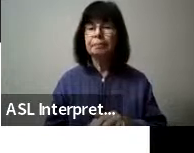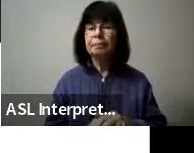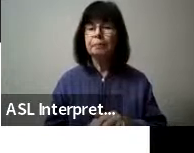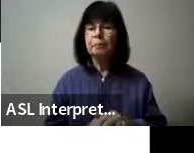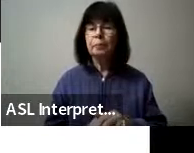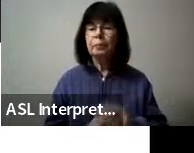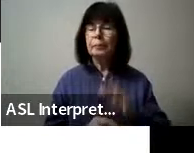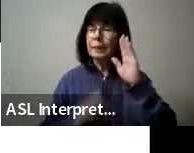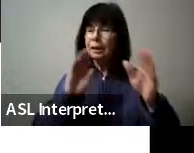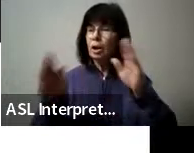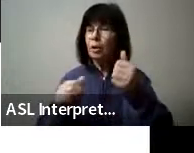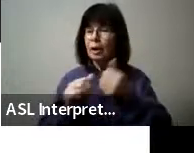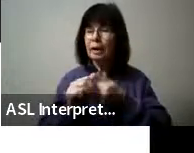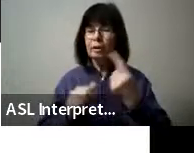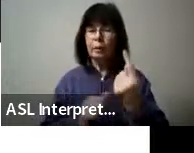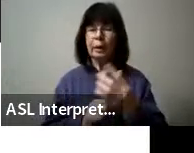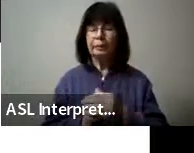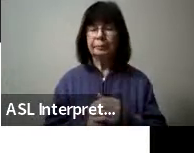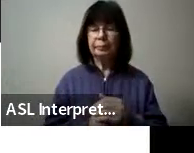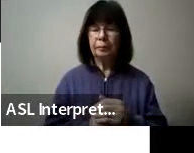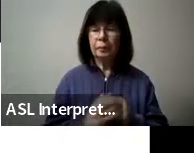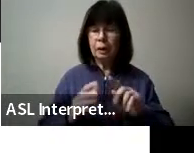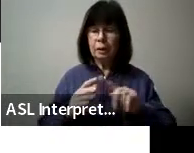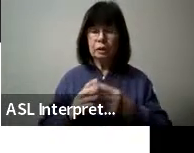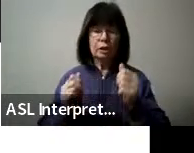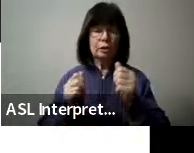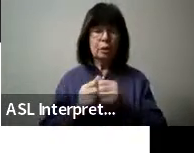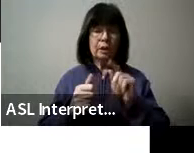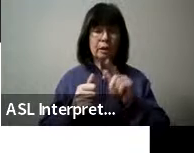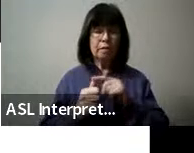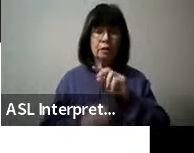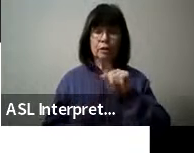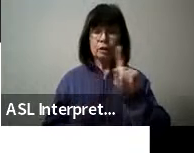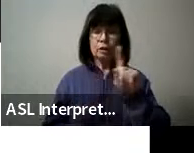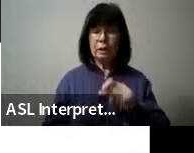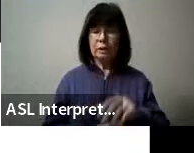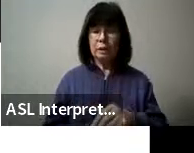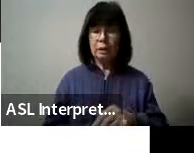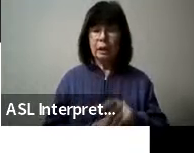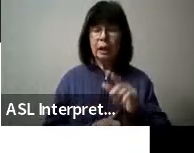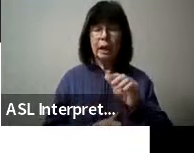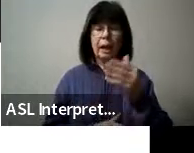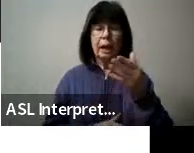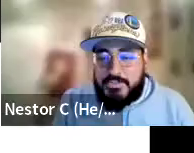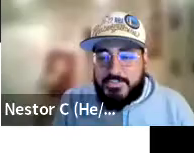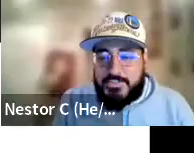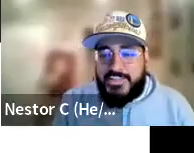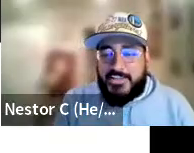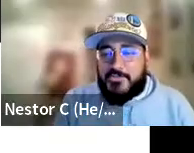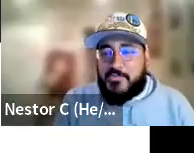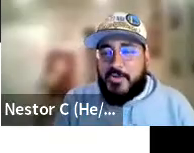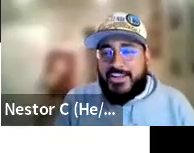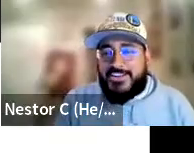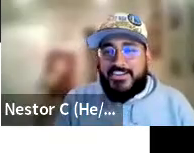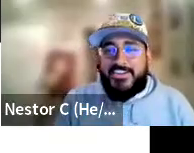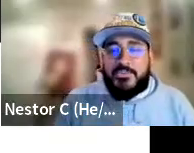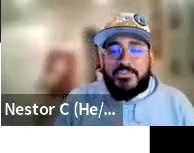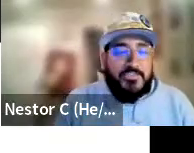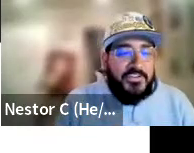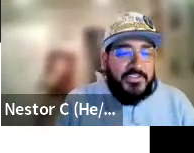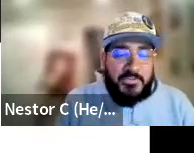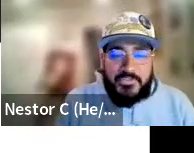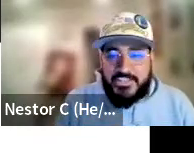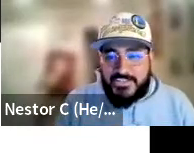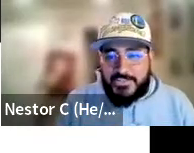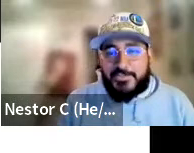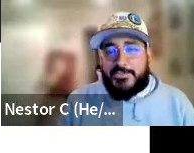everyone. Why don't we start with the first question, and then Angela will be taking notes for us. And so just as a reminder,